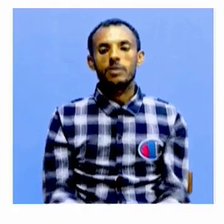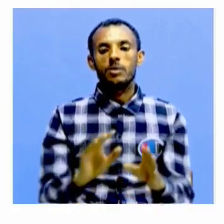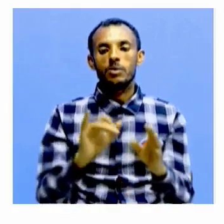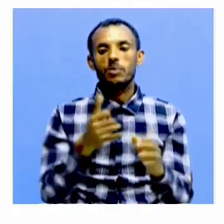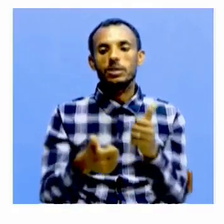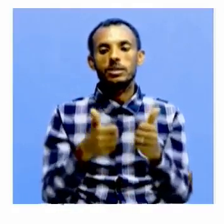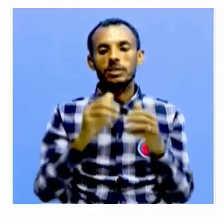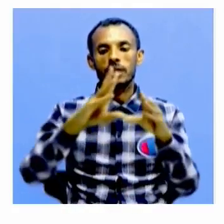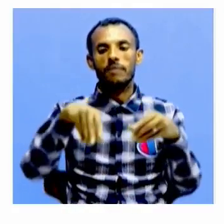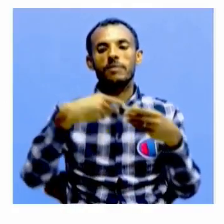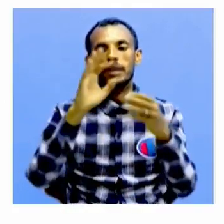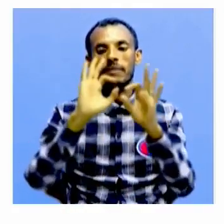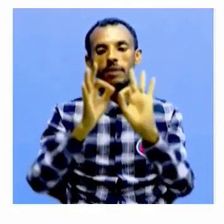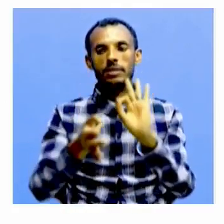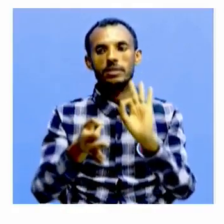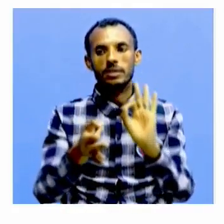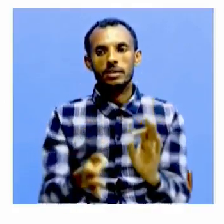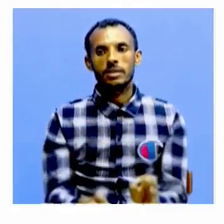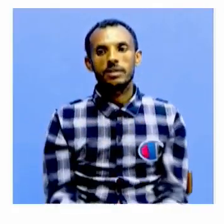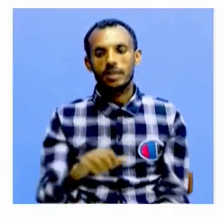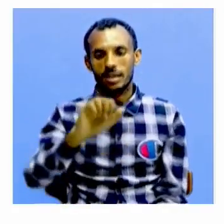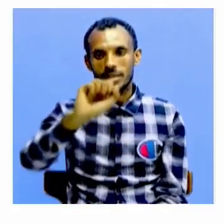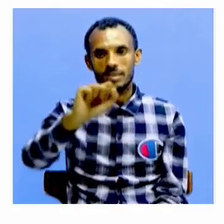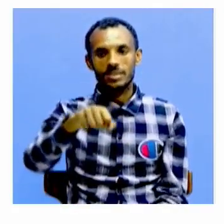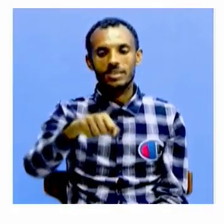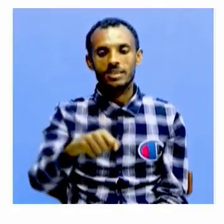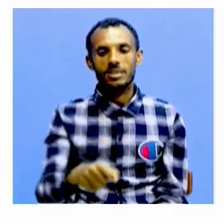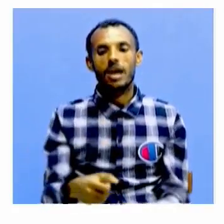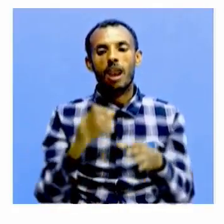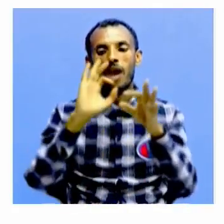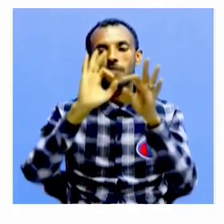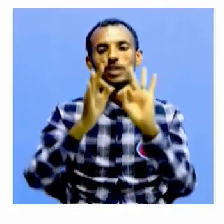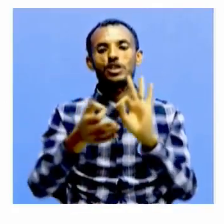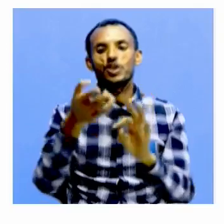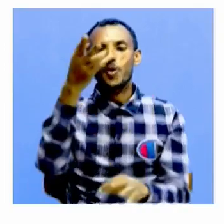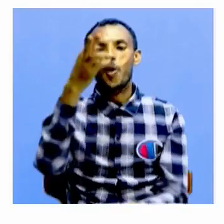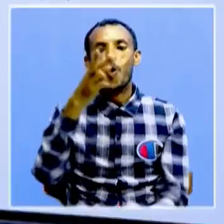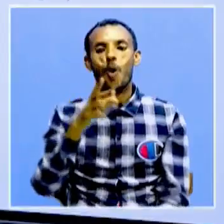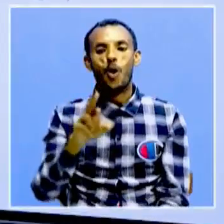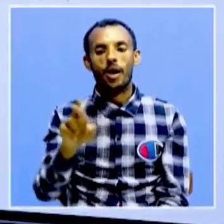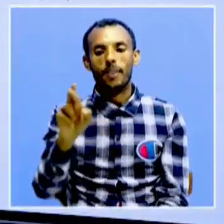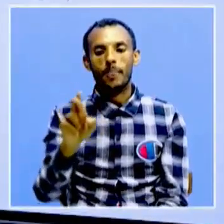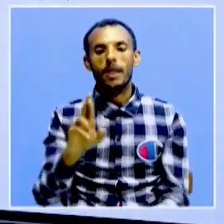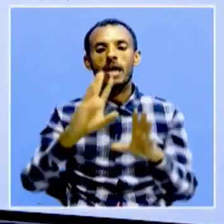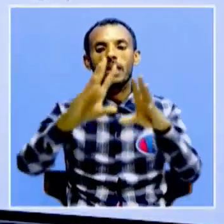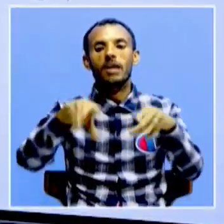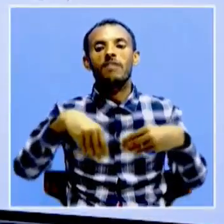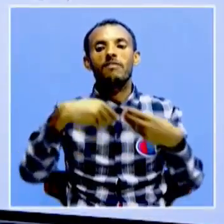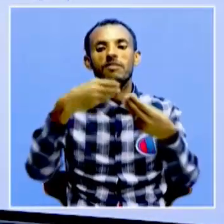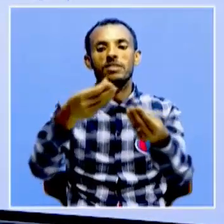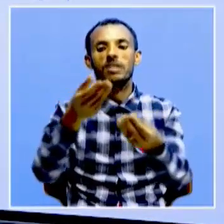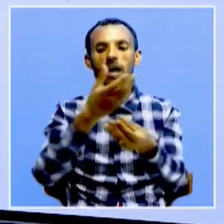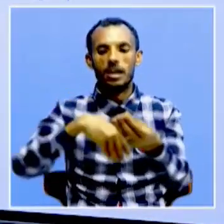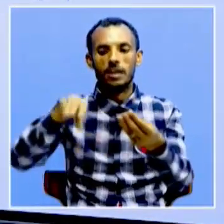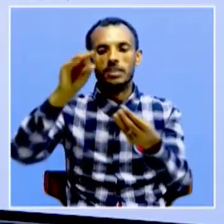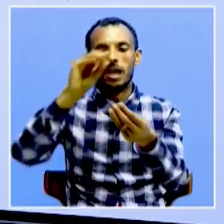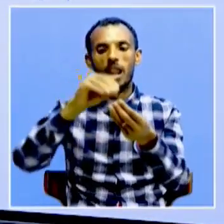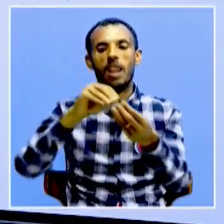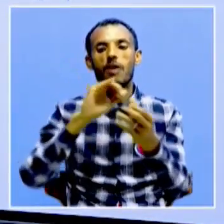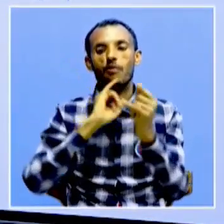Definitions. Yes? Definitions. Or gives what? Additional